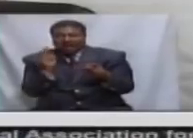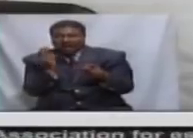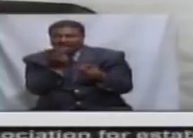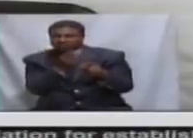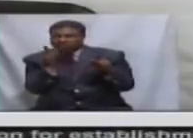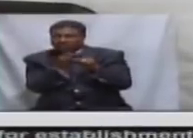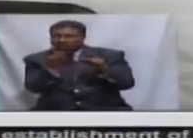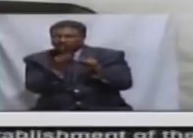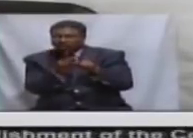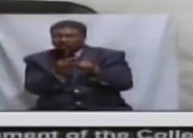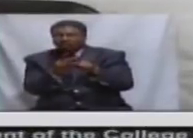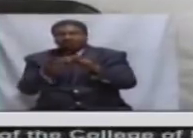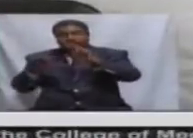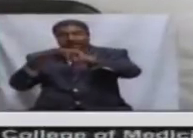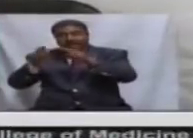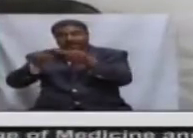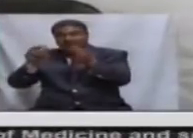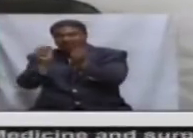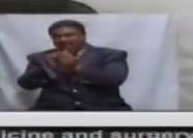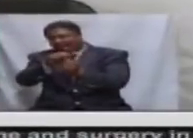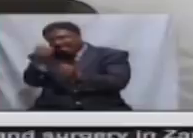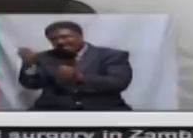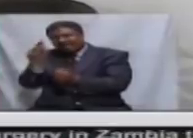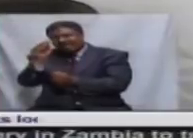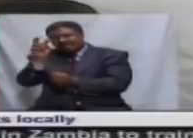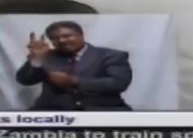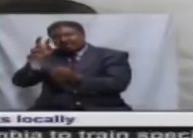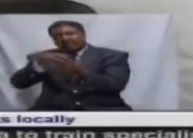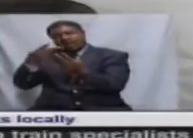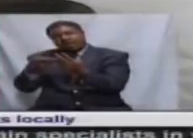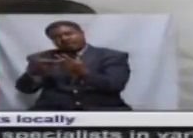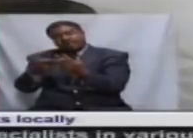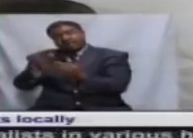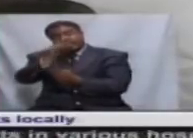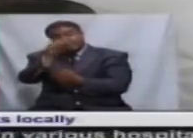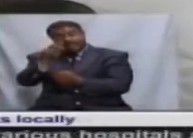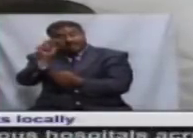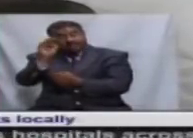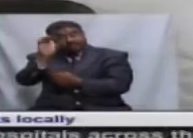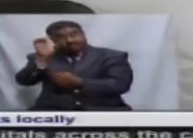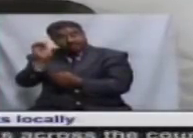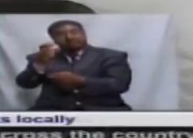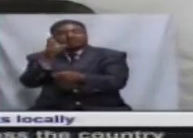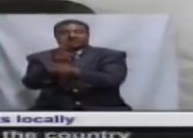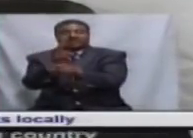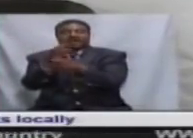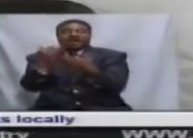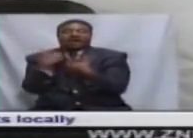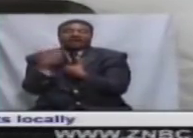both locally, like I said, and internationally. It will also be a time for those that are